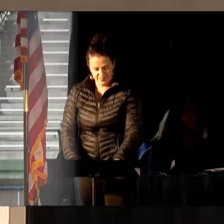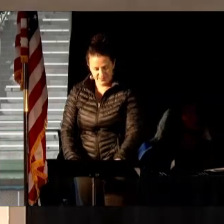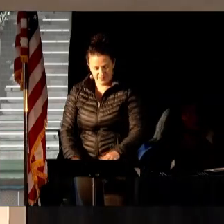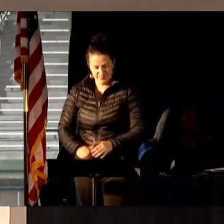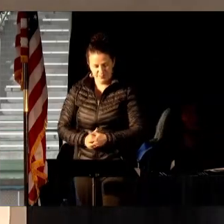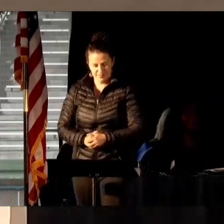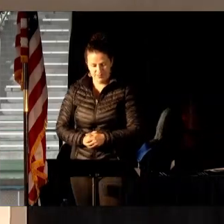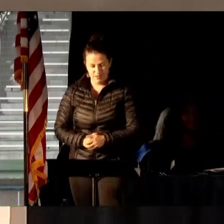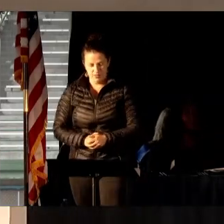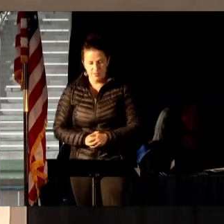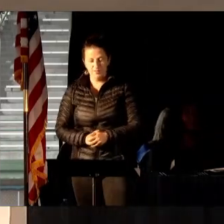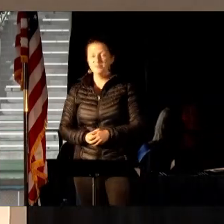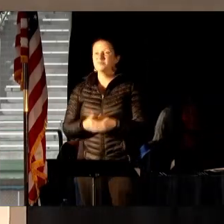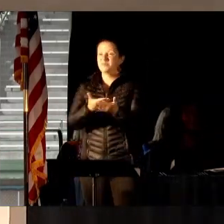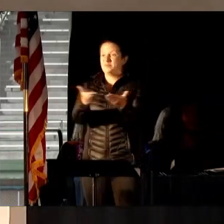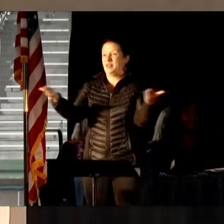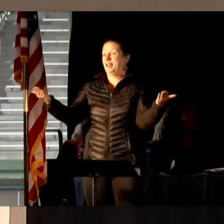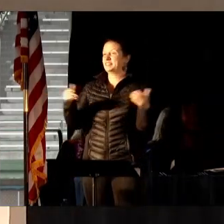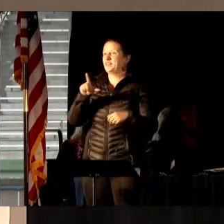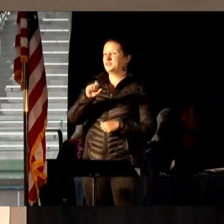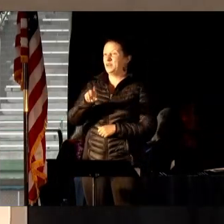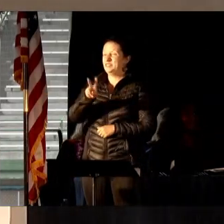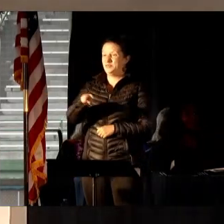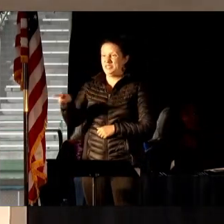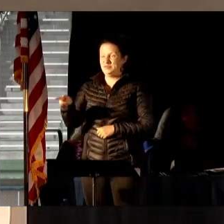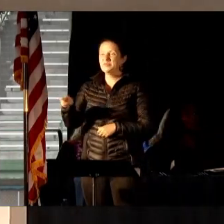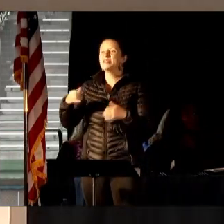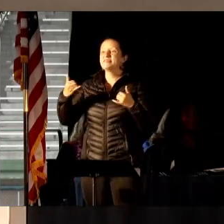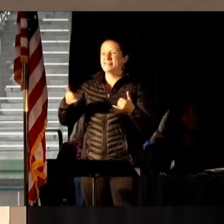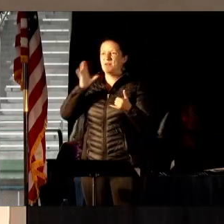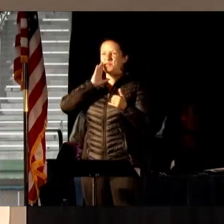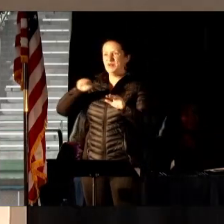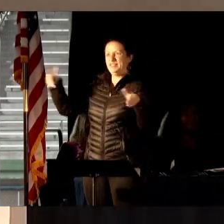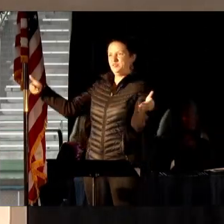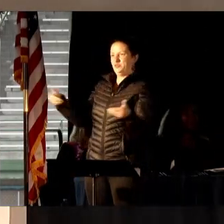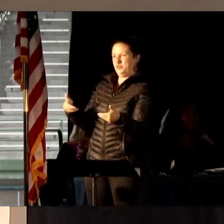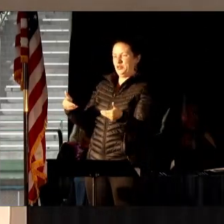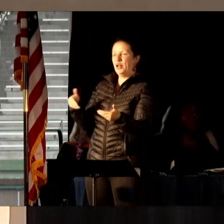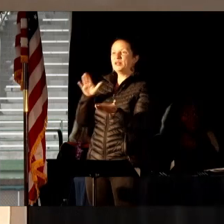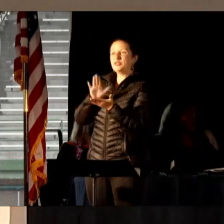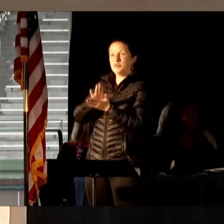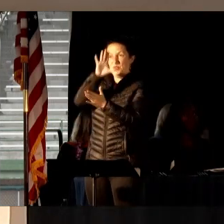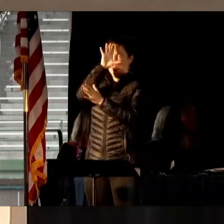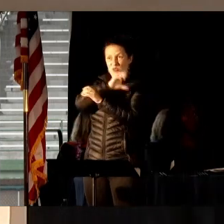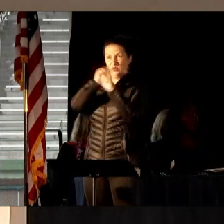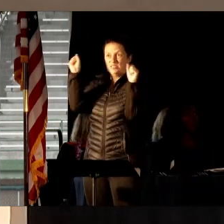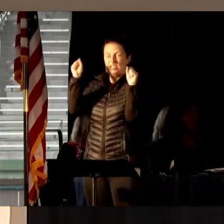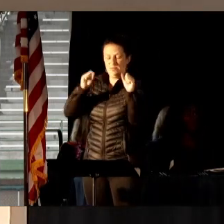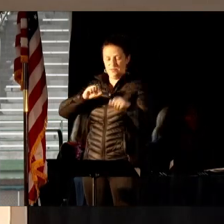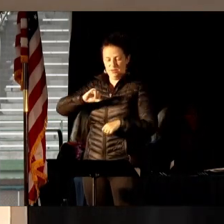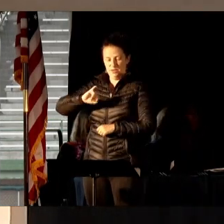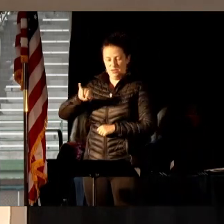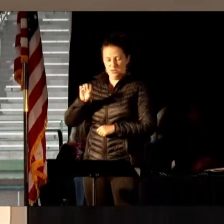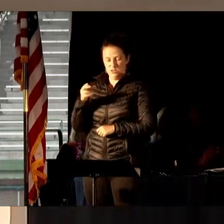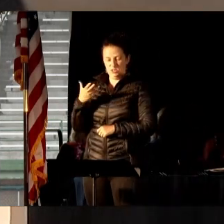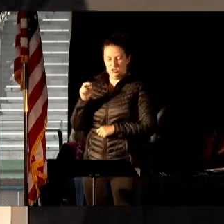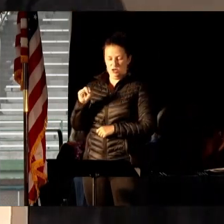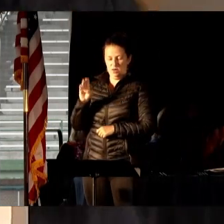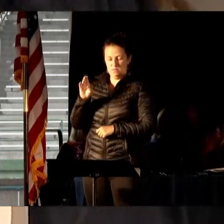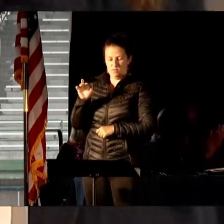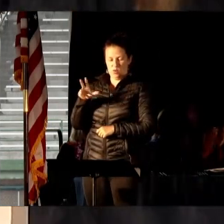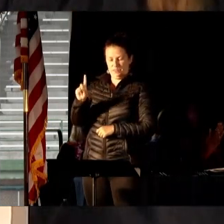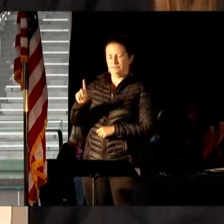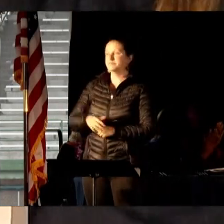Class of 2022, I would now like to introduce School Superintendent John Boyd.